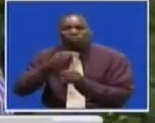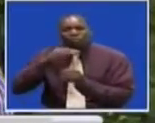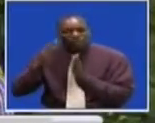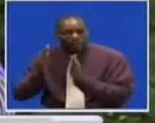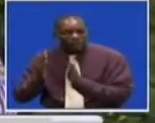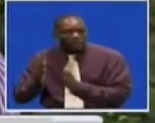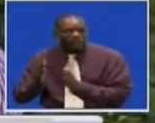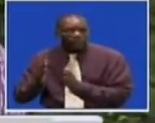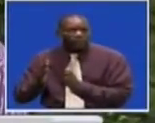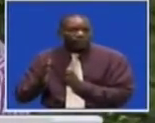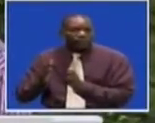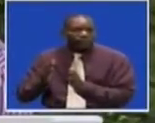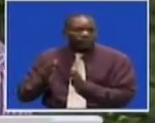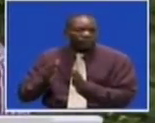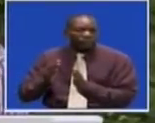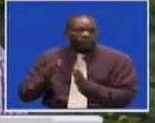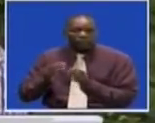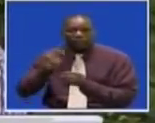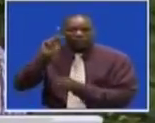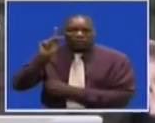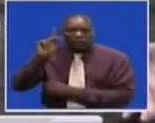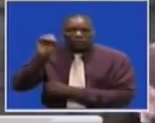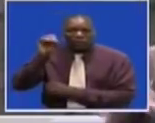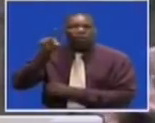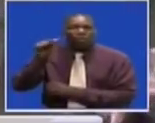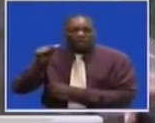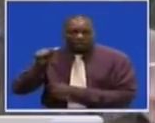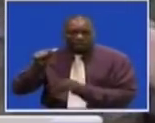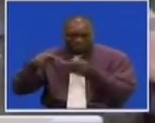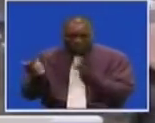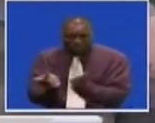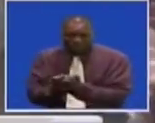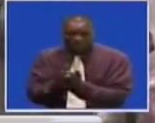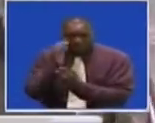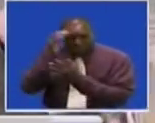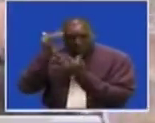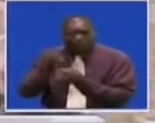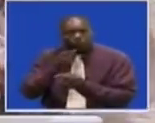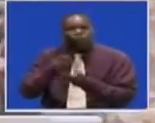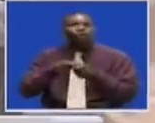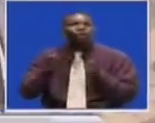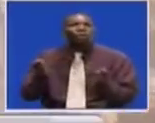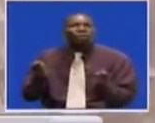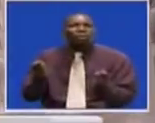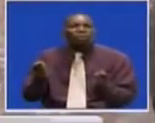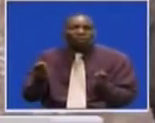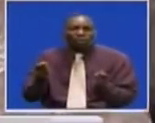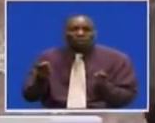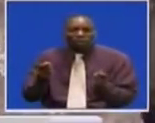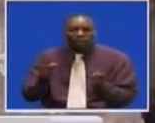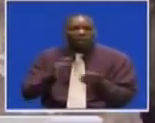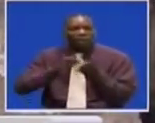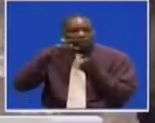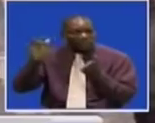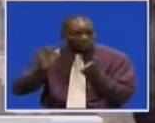within copper area where the farm is. The president is also expected to officially launch the multi-million kwacha